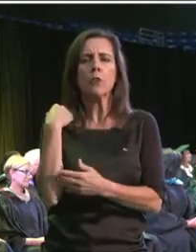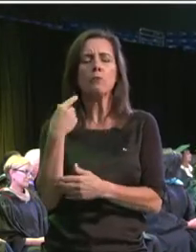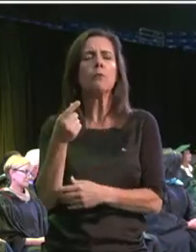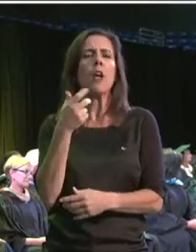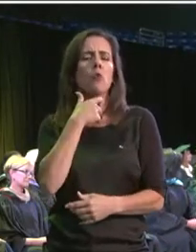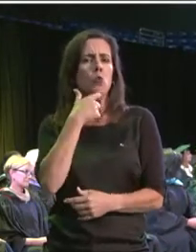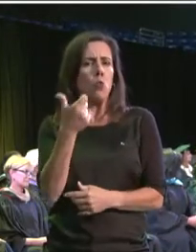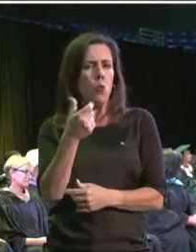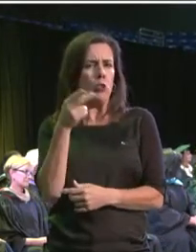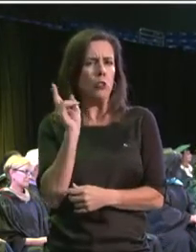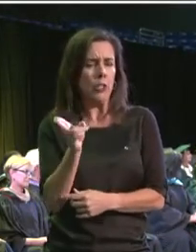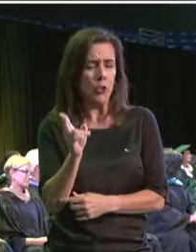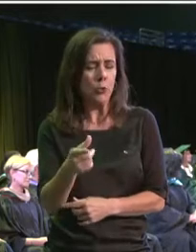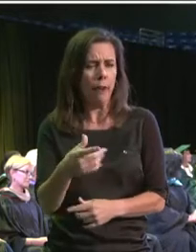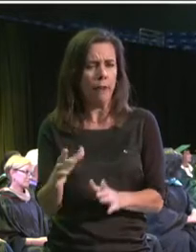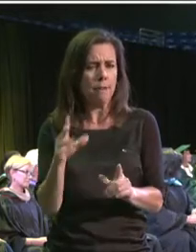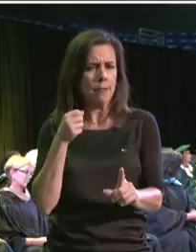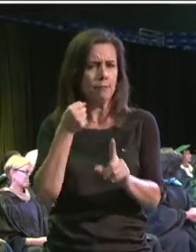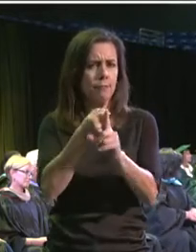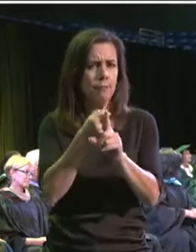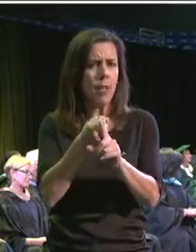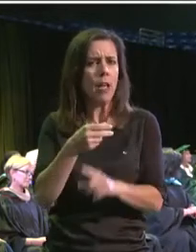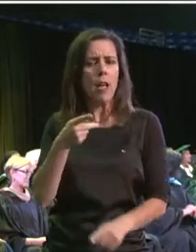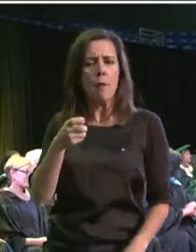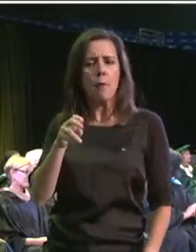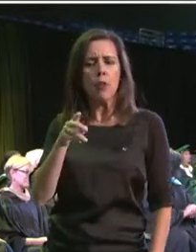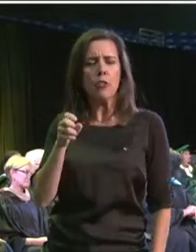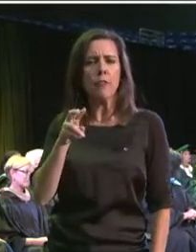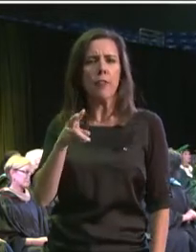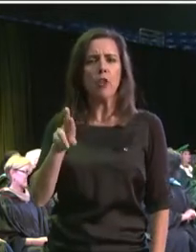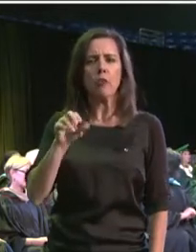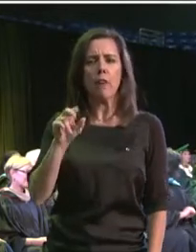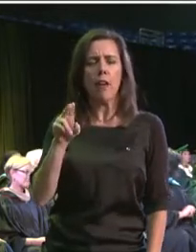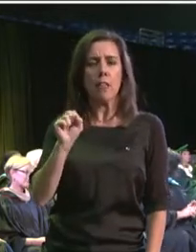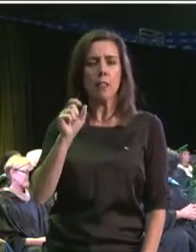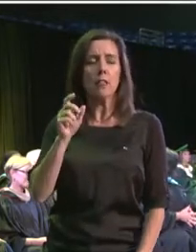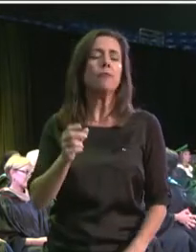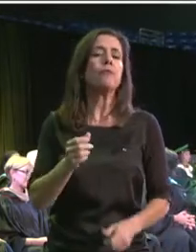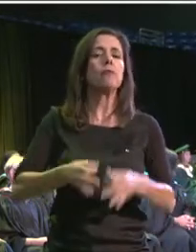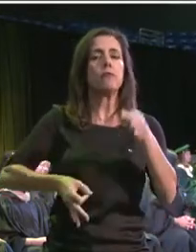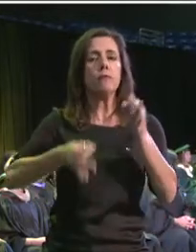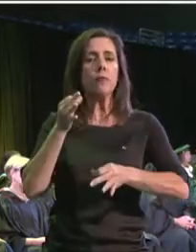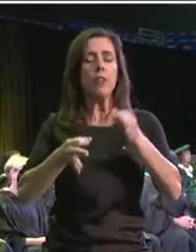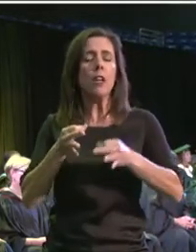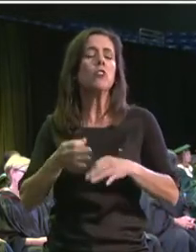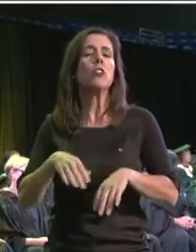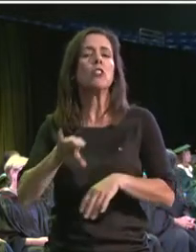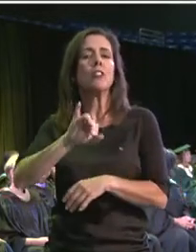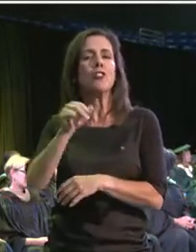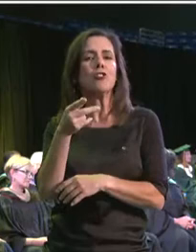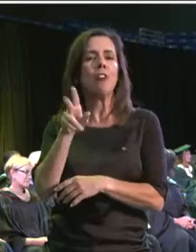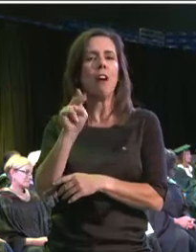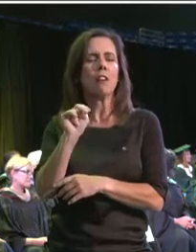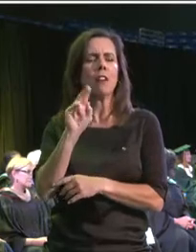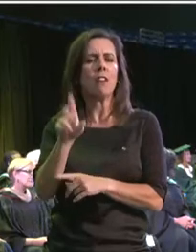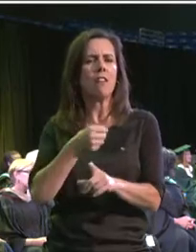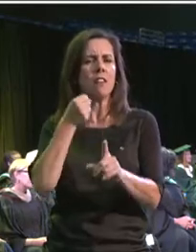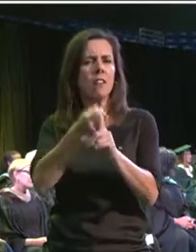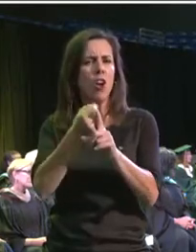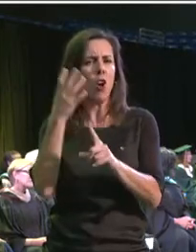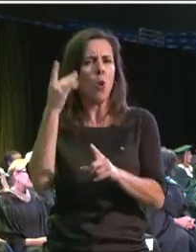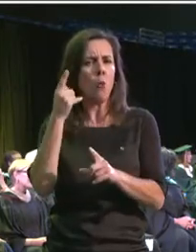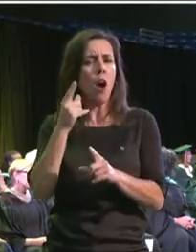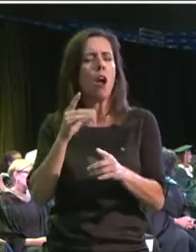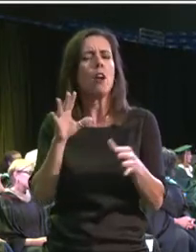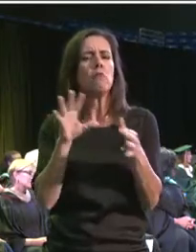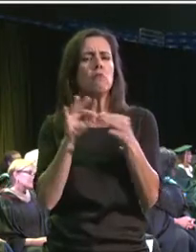made, and it stuck with me. The word I heard was perseverance, and it came from Supreme Court Judge Ketanji Brown Jackson. This word stuck with me because it speaks to our past